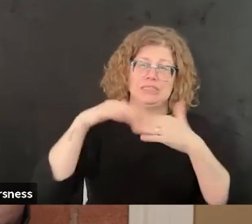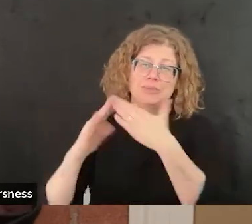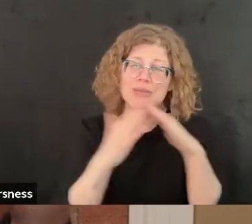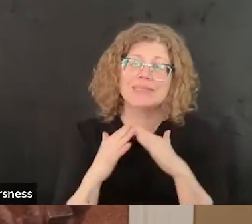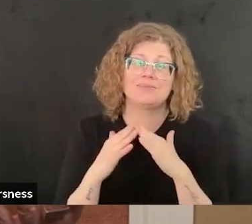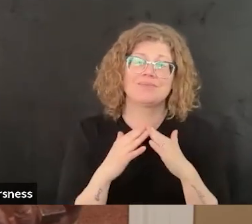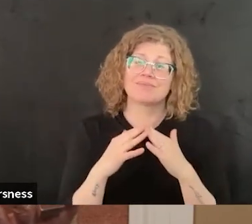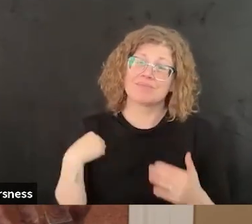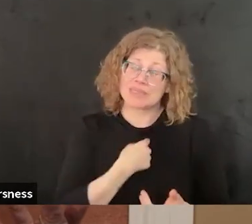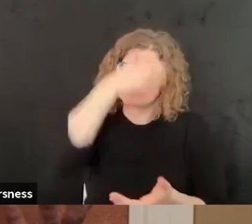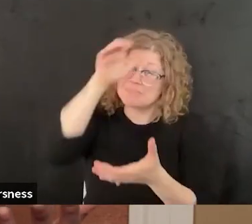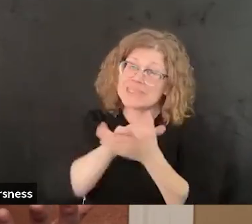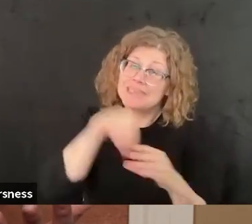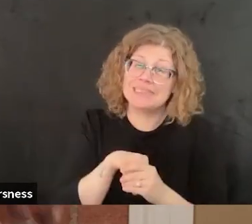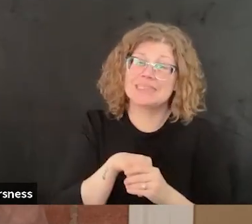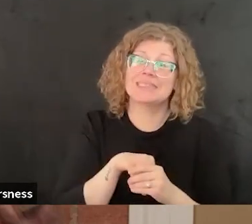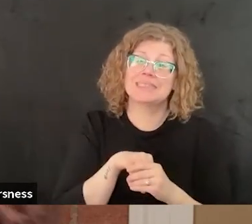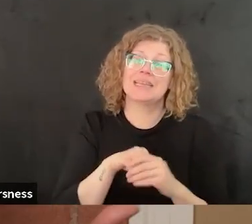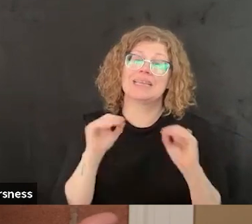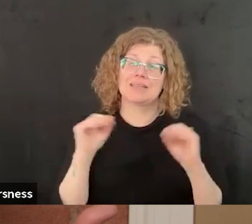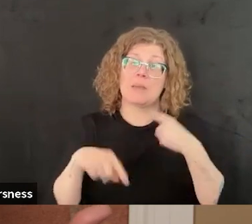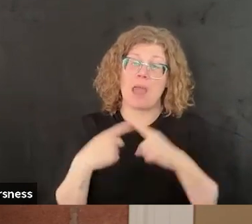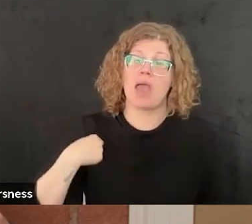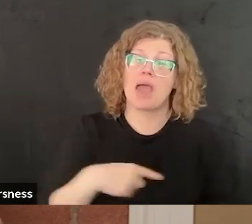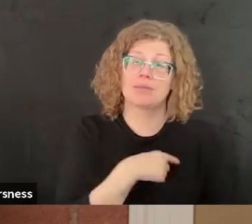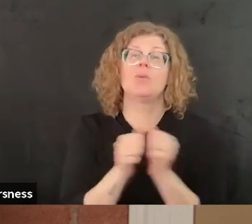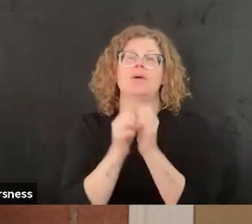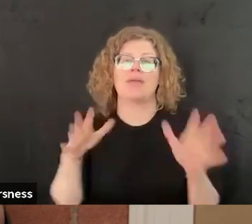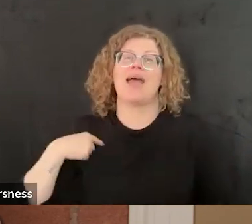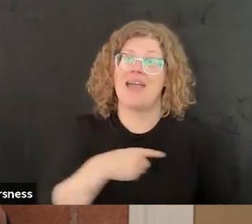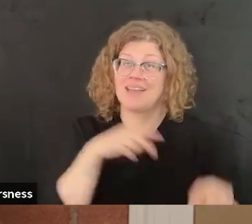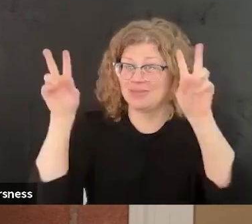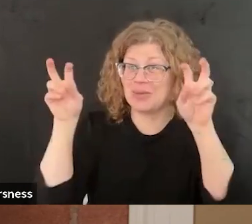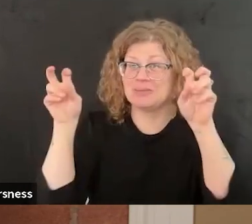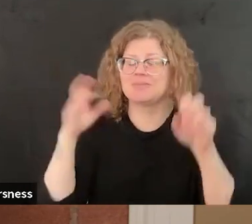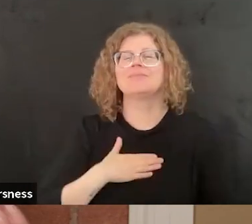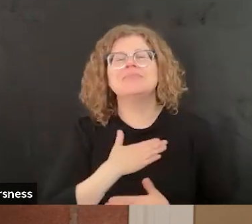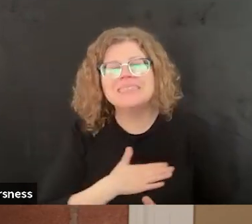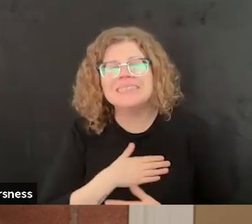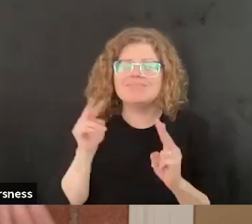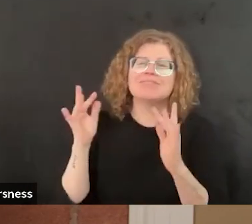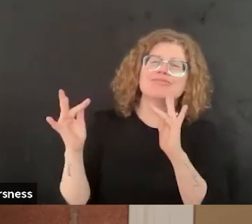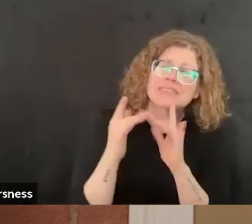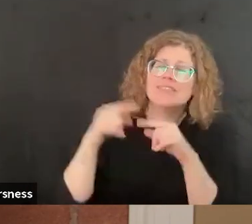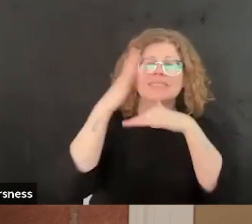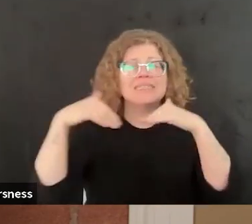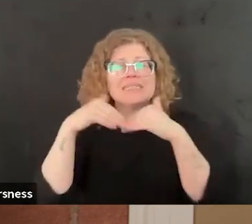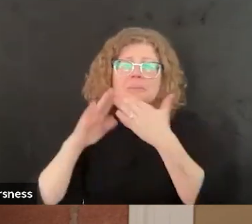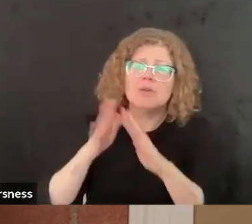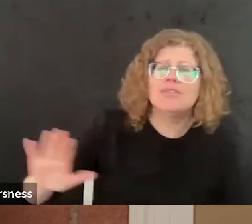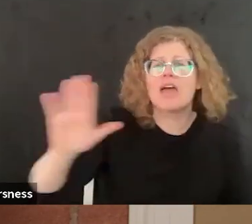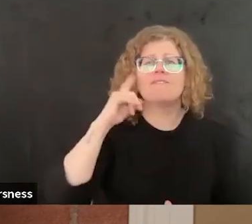follow the philosophy of nothing about us without us. So you want to ensure that you are consulting with elders or knowledge